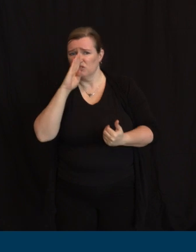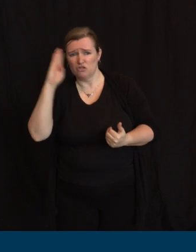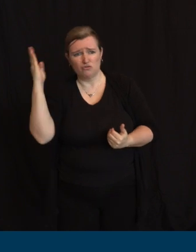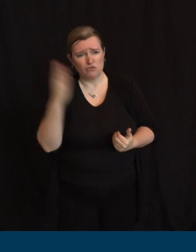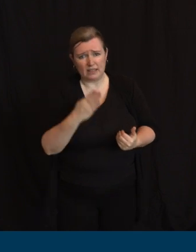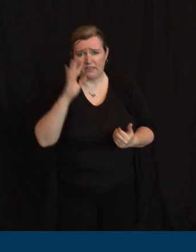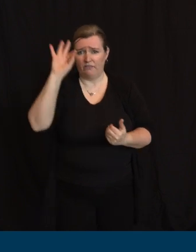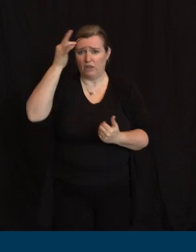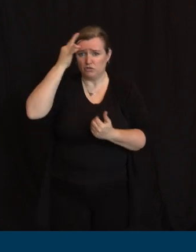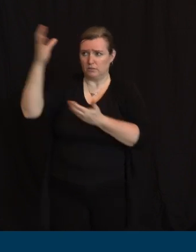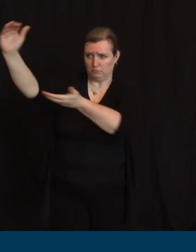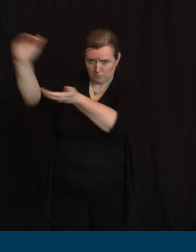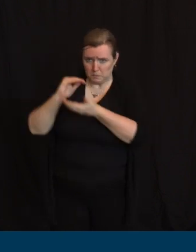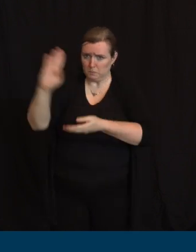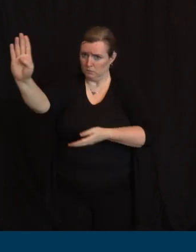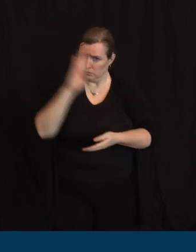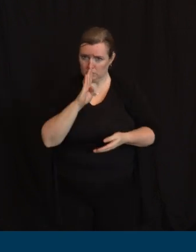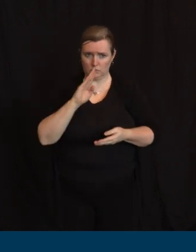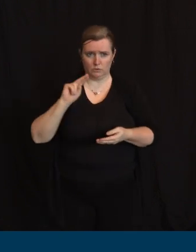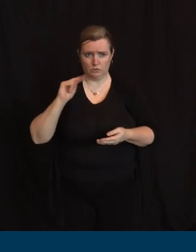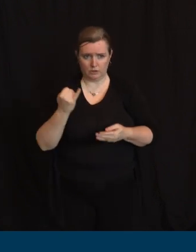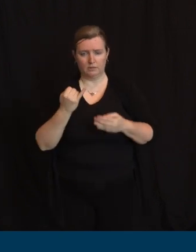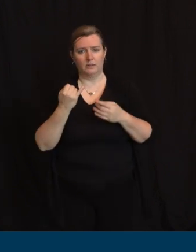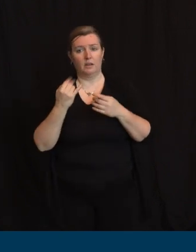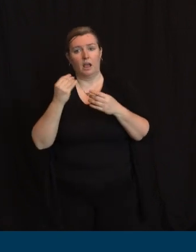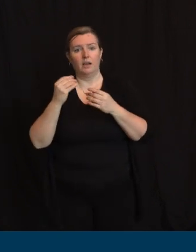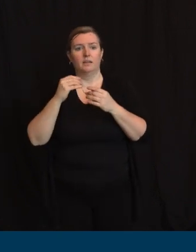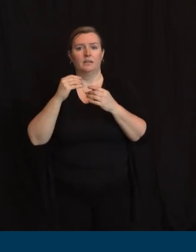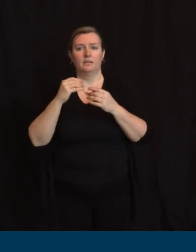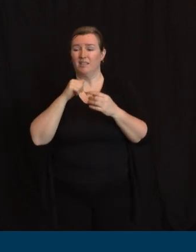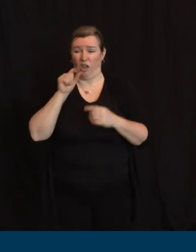and I'll raise my hand specifically into New Jersey.